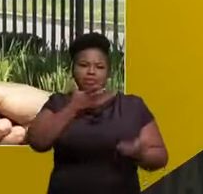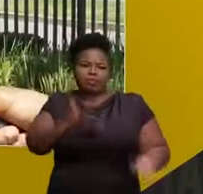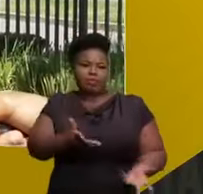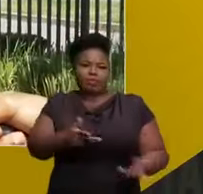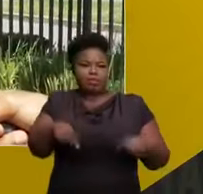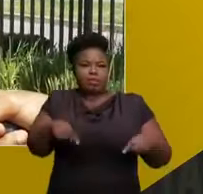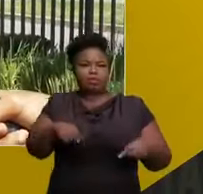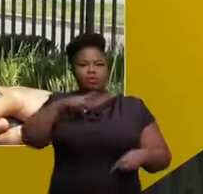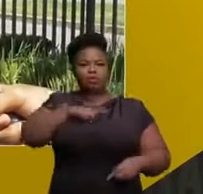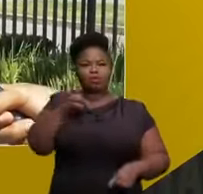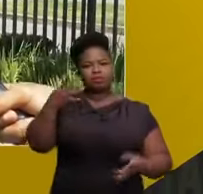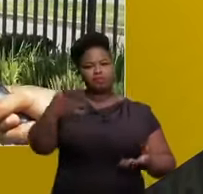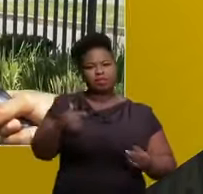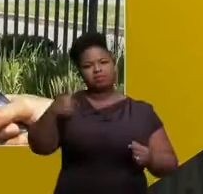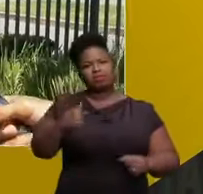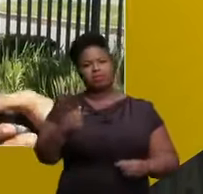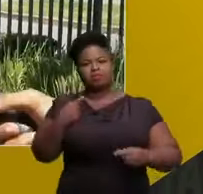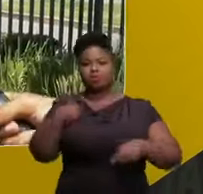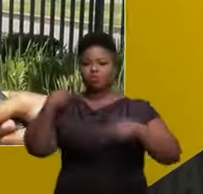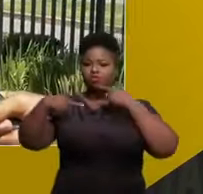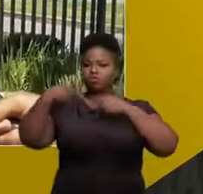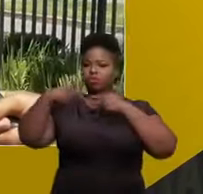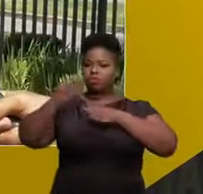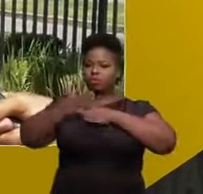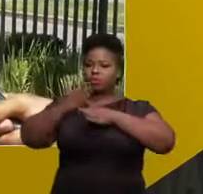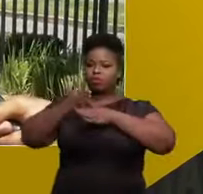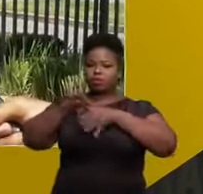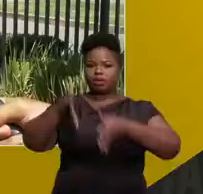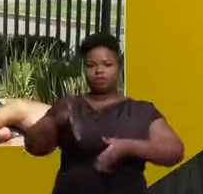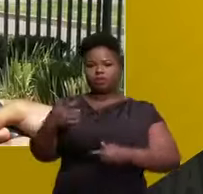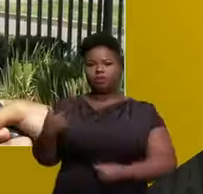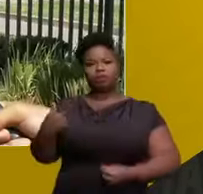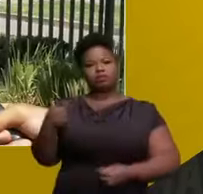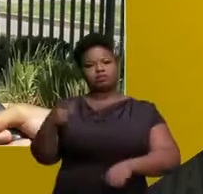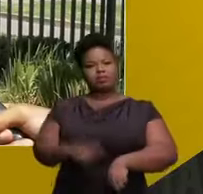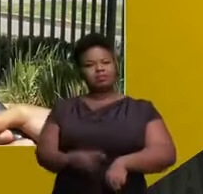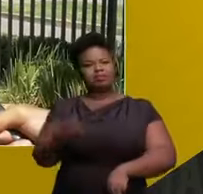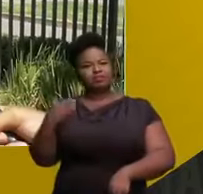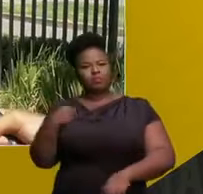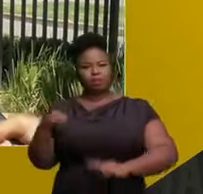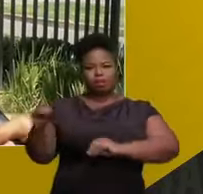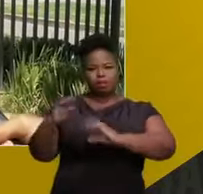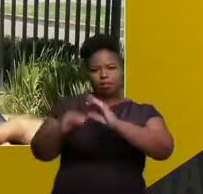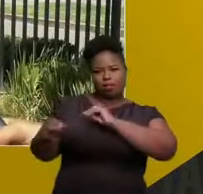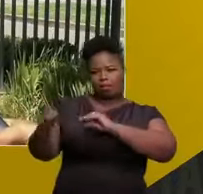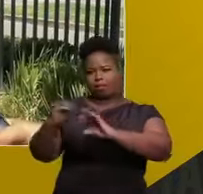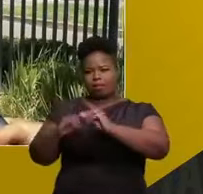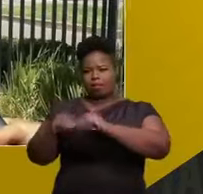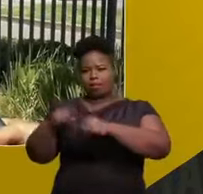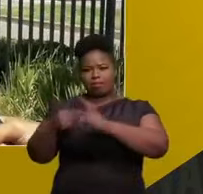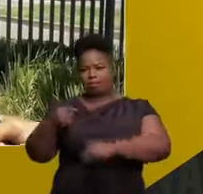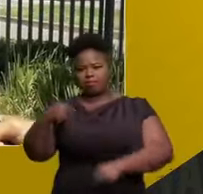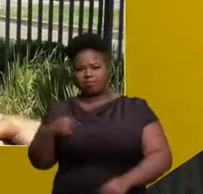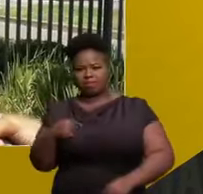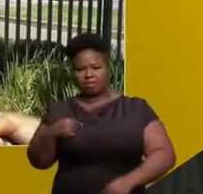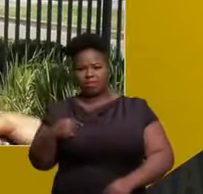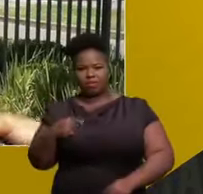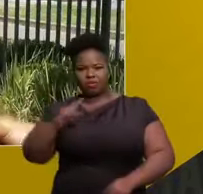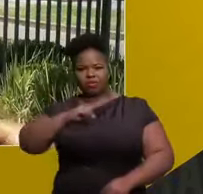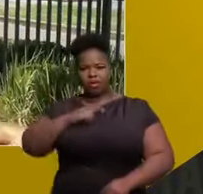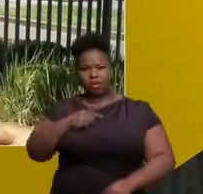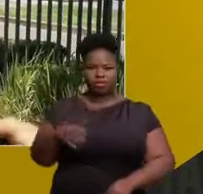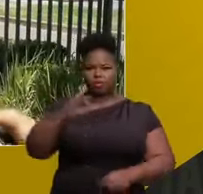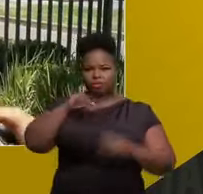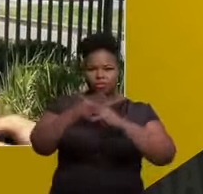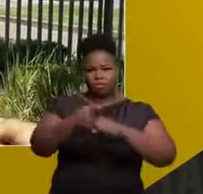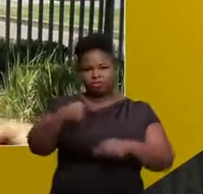when I go, okay, I've been working at this restaurant, you understand? So there were these rumors about me, about my